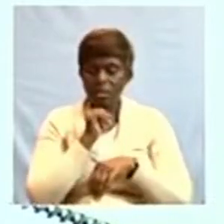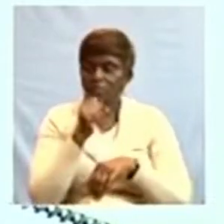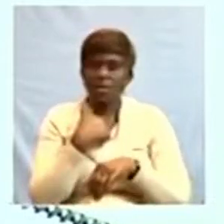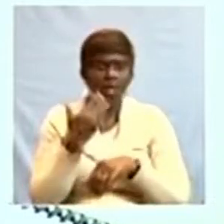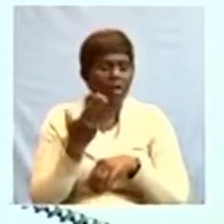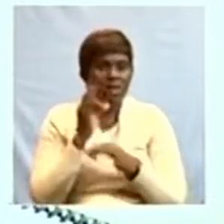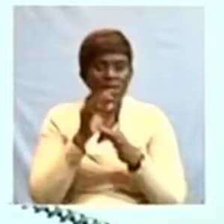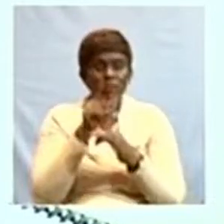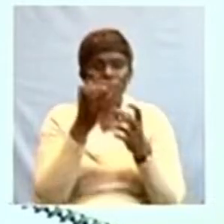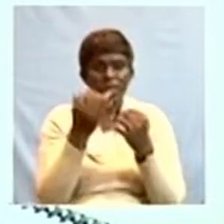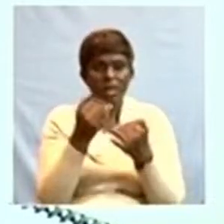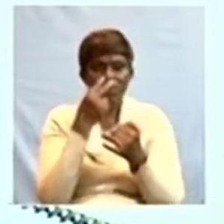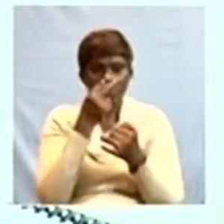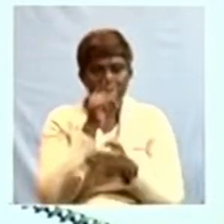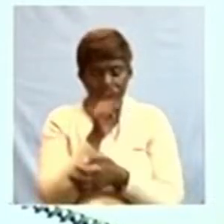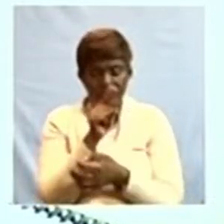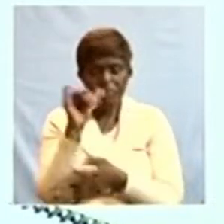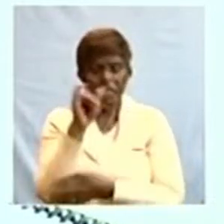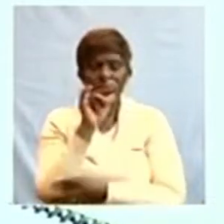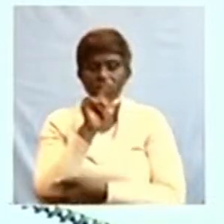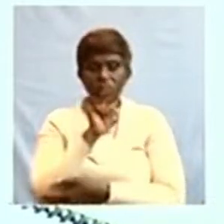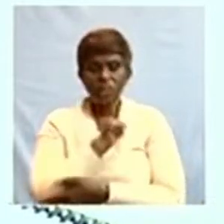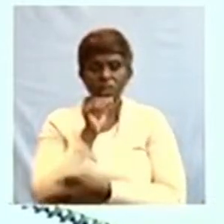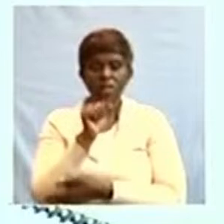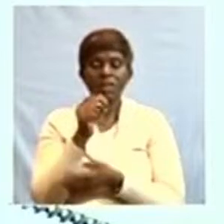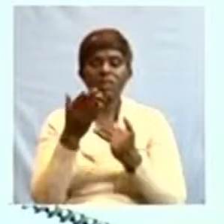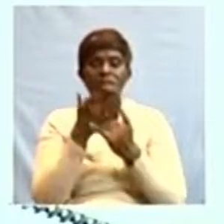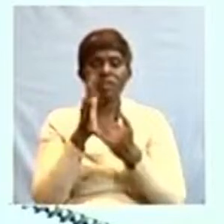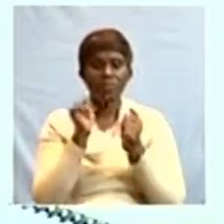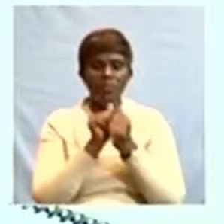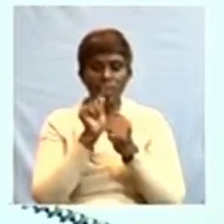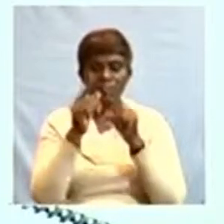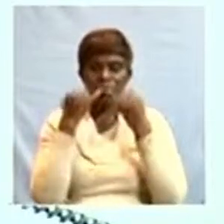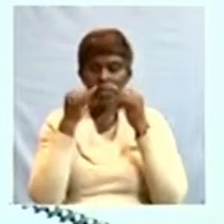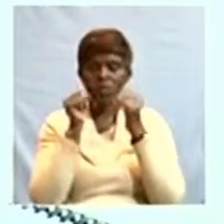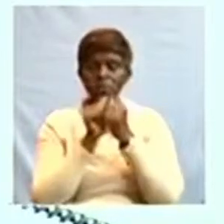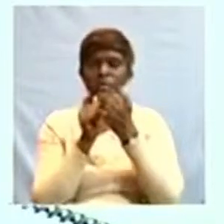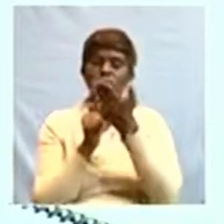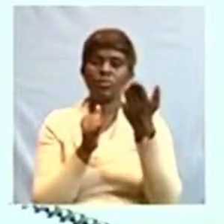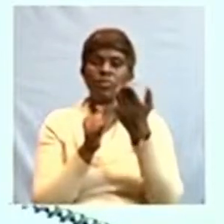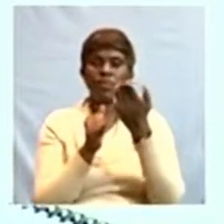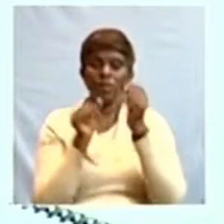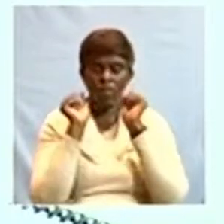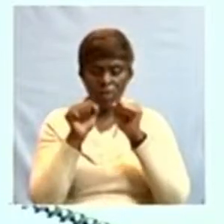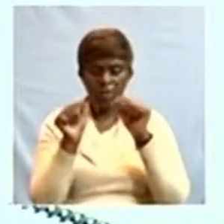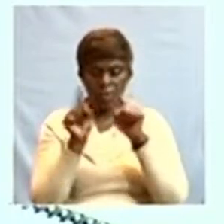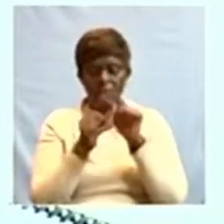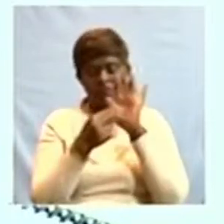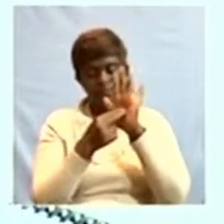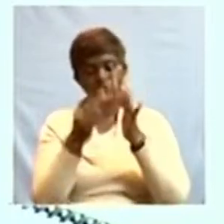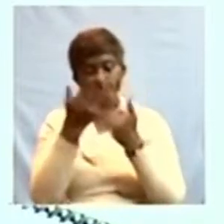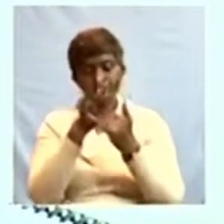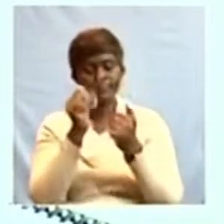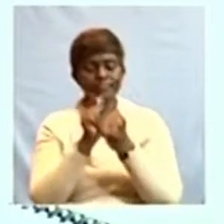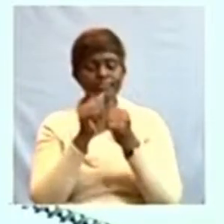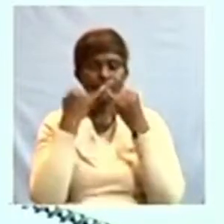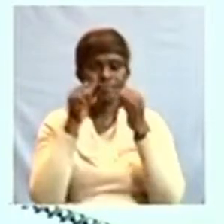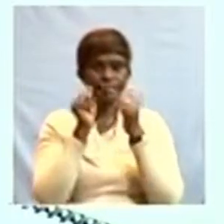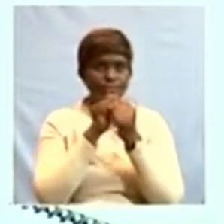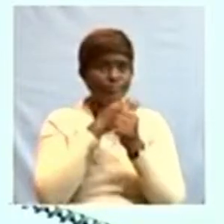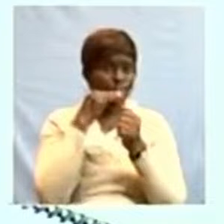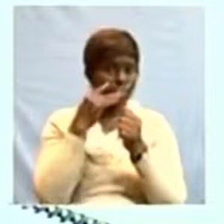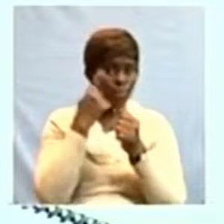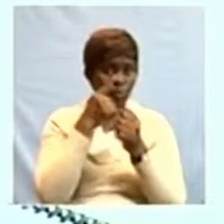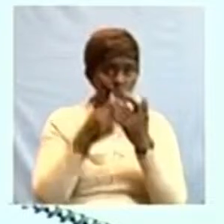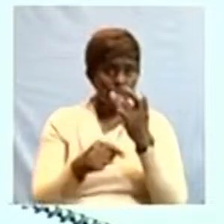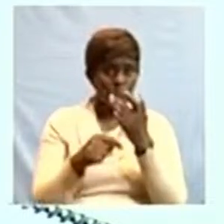But if you want to see that, yes, we can actually share that information with you. We can actually even share the information of the farmers that